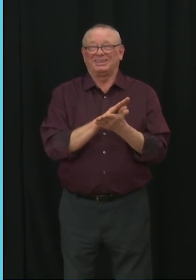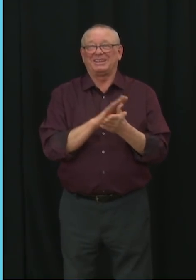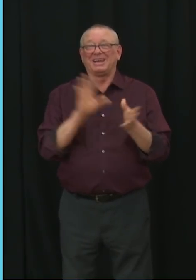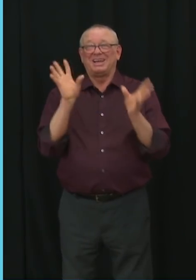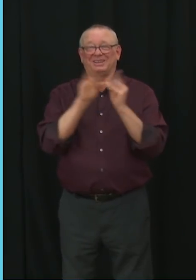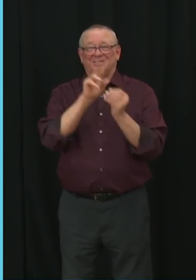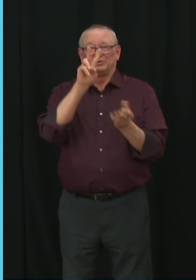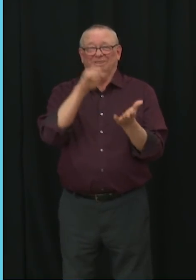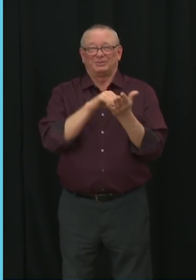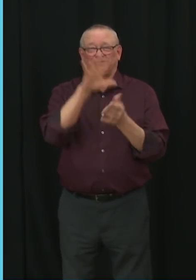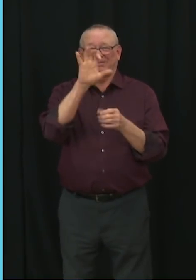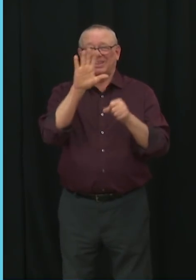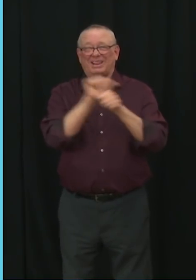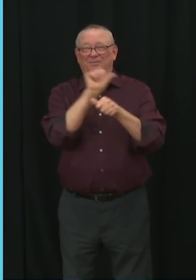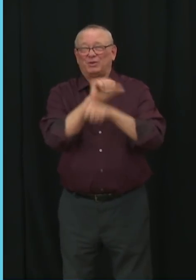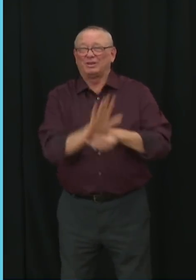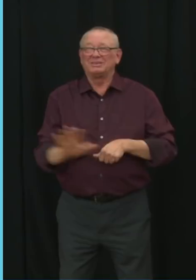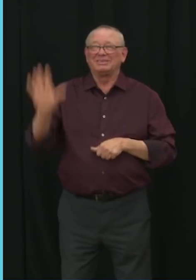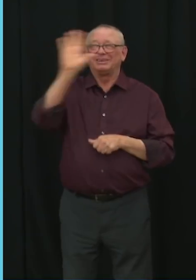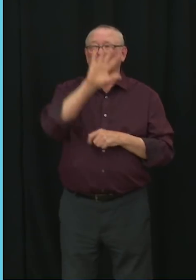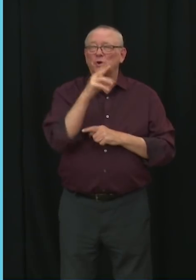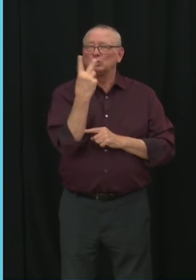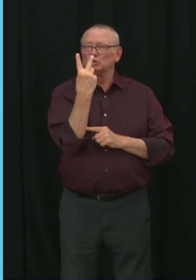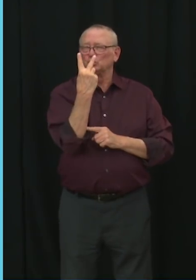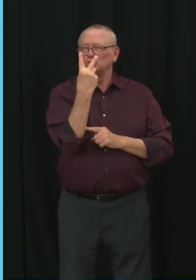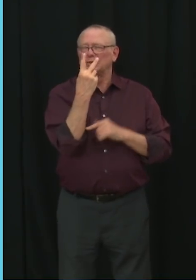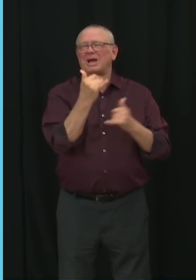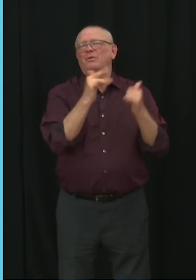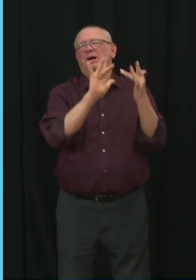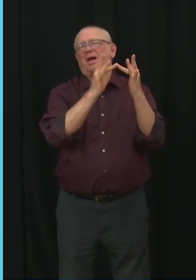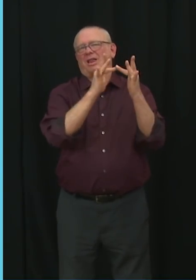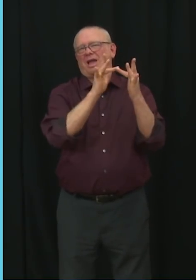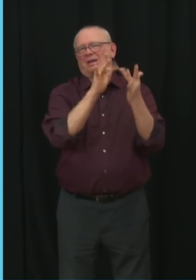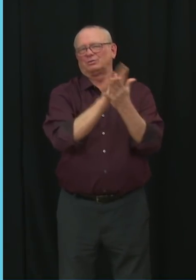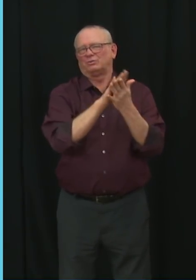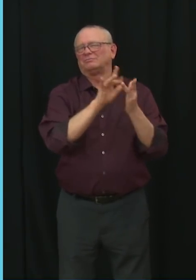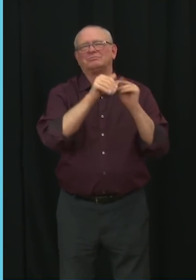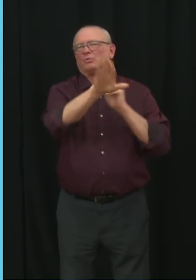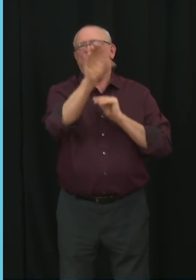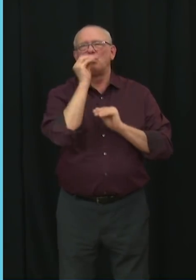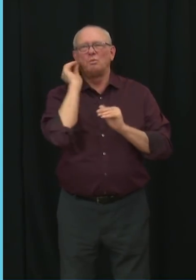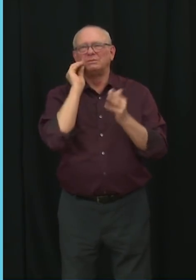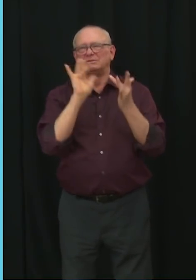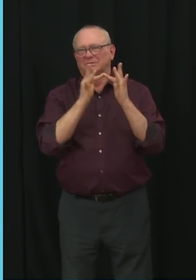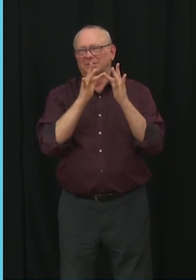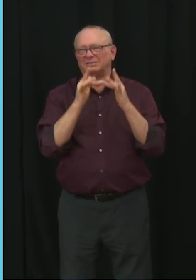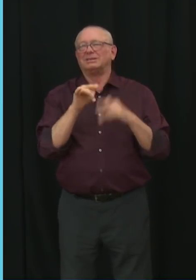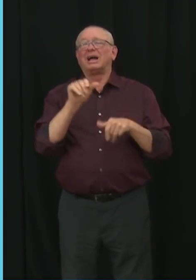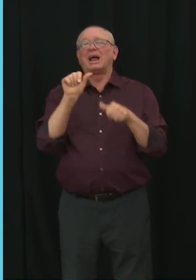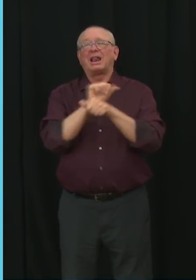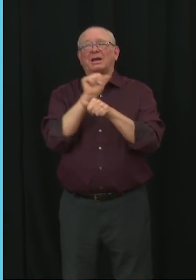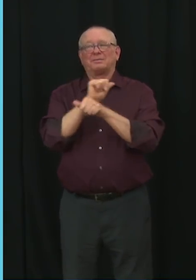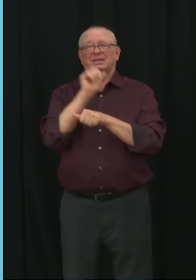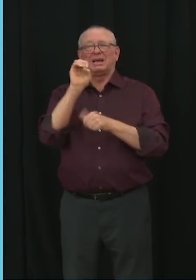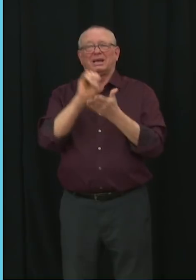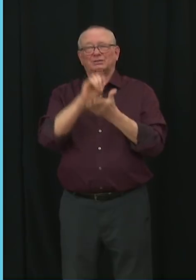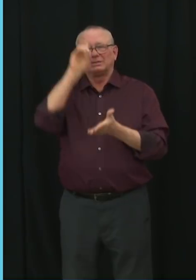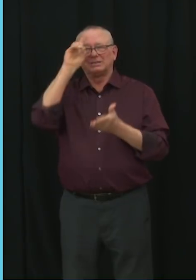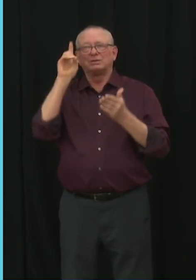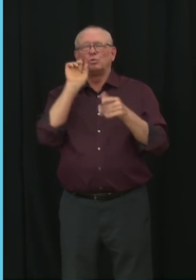operational challenges. Alberta Education will continue to work with school authorities on school shifts to at-home